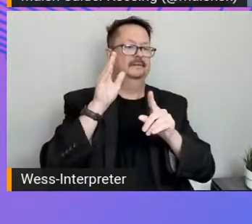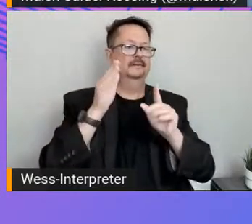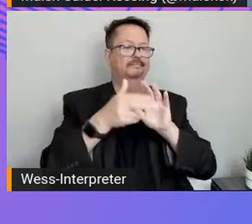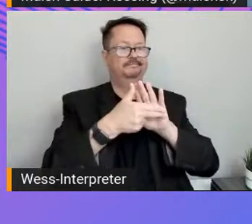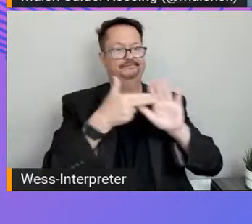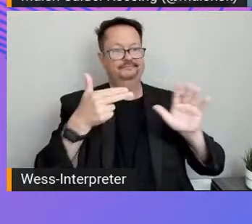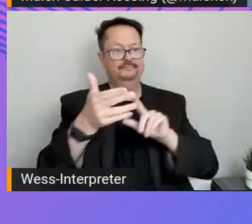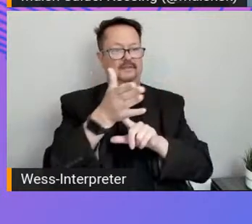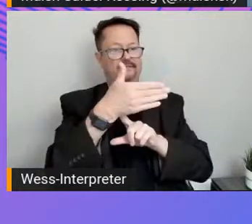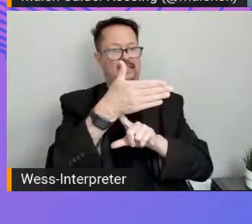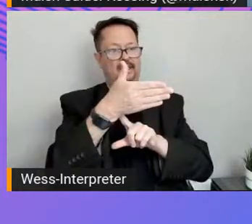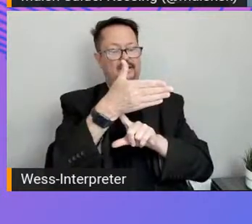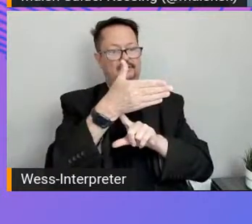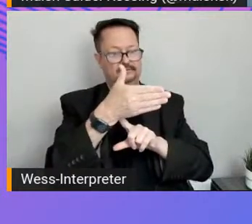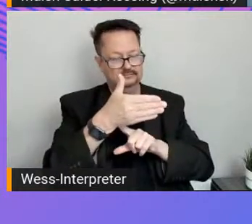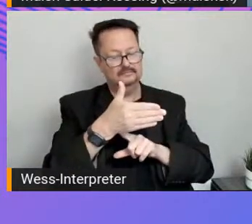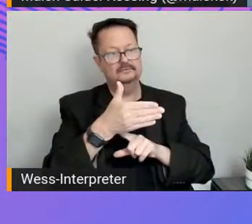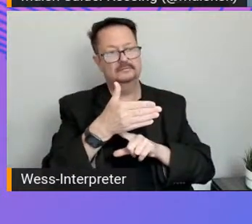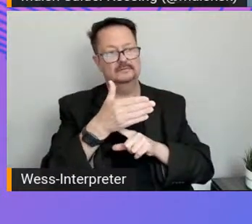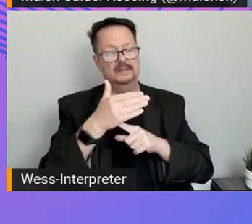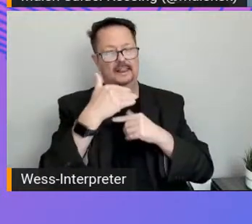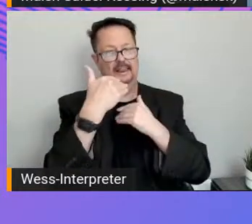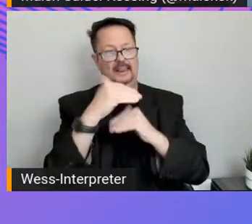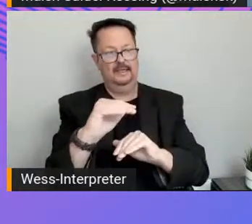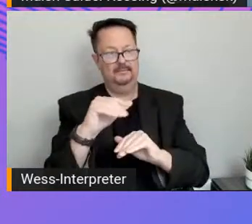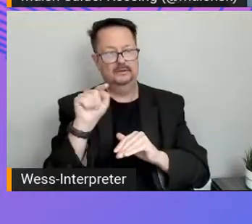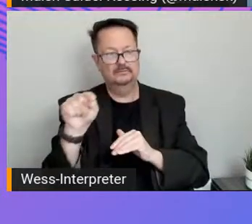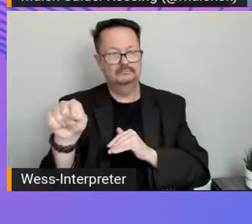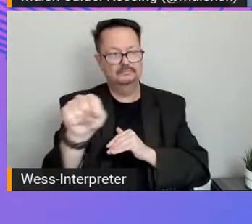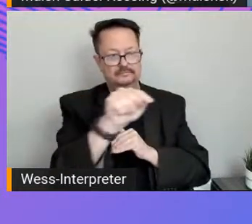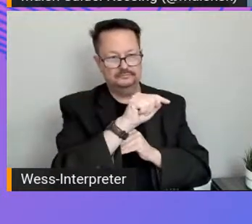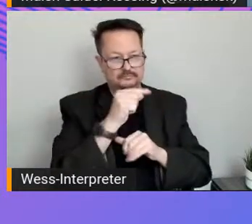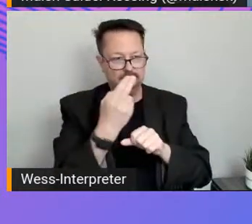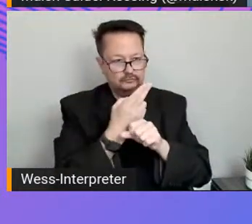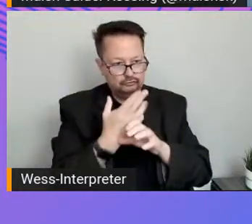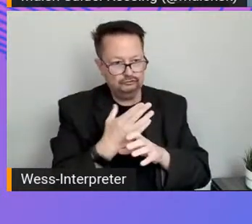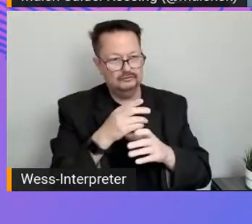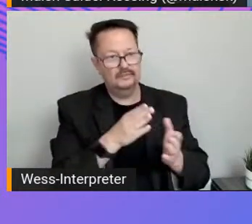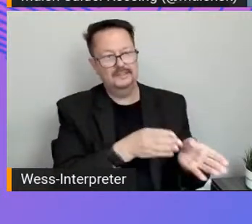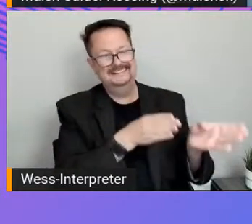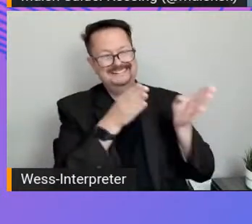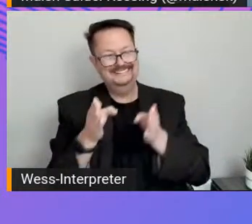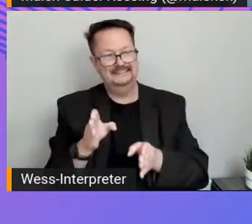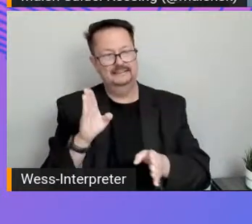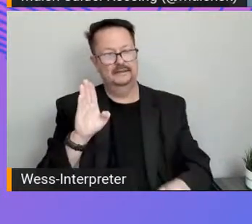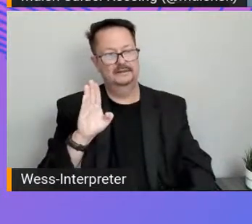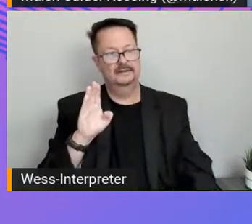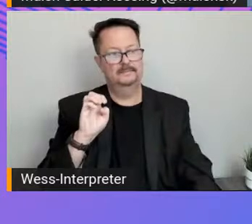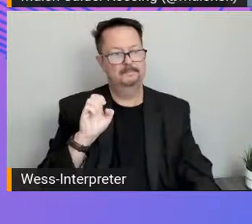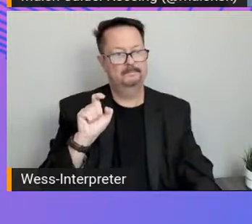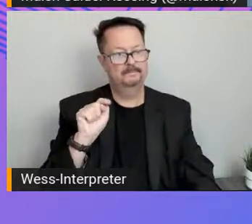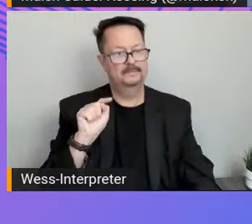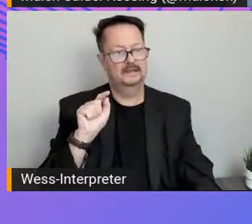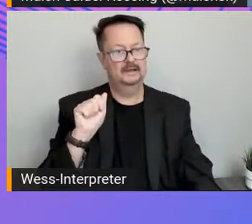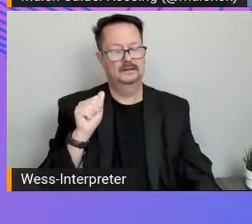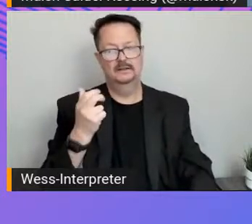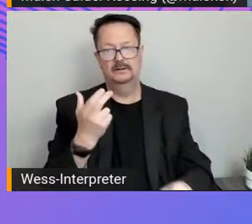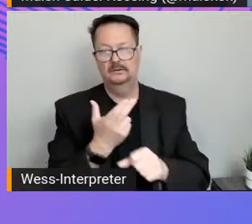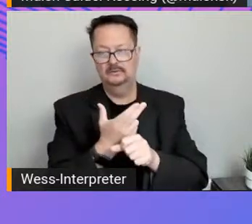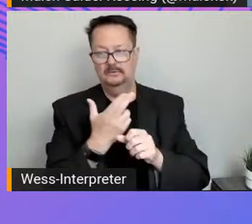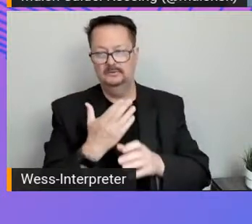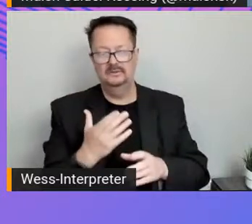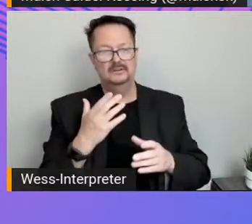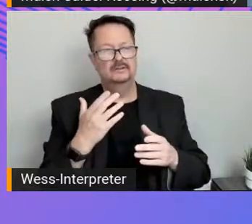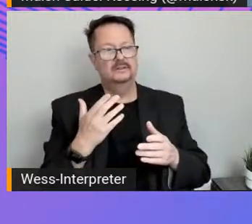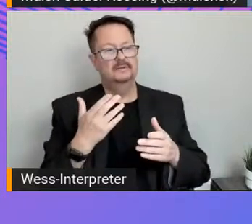to internal users and then eventually to beta users to be able to slowly roll things out. But it allows us to